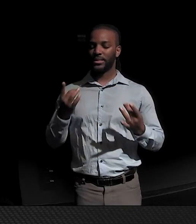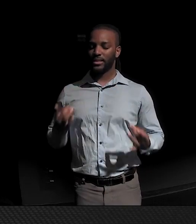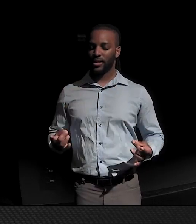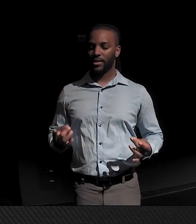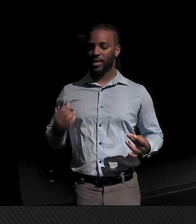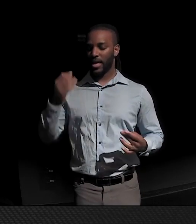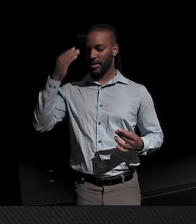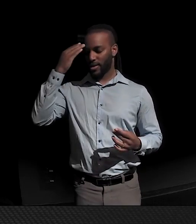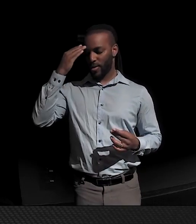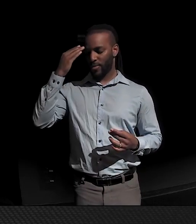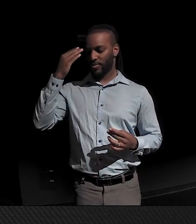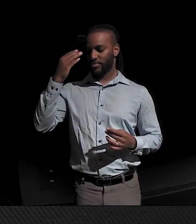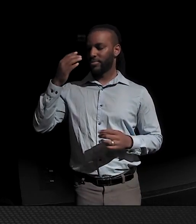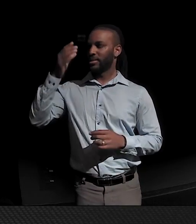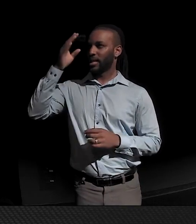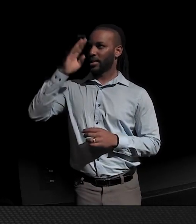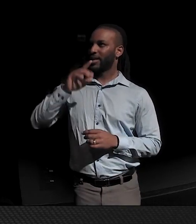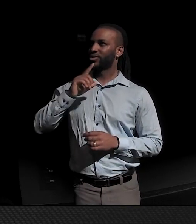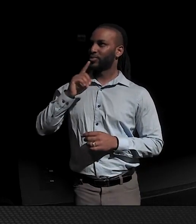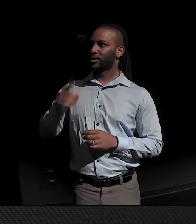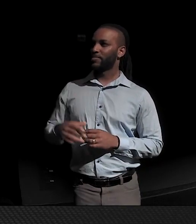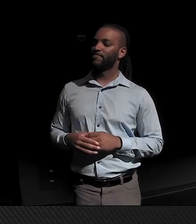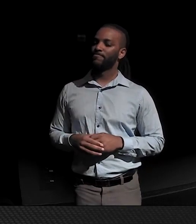God. Right now.